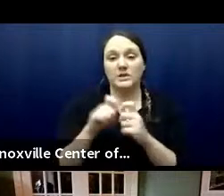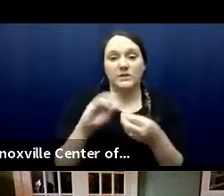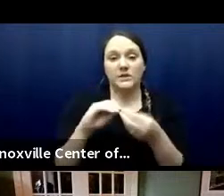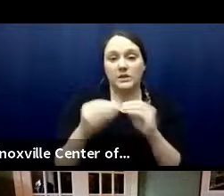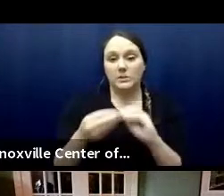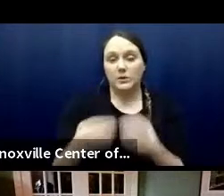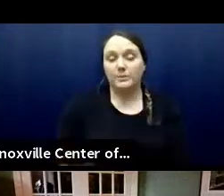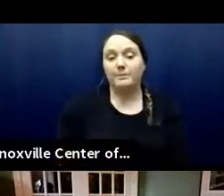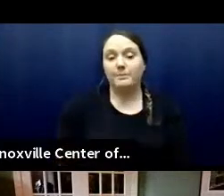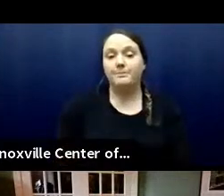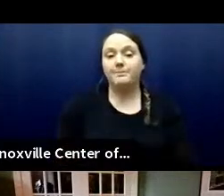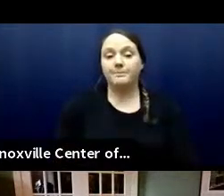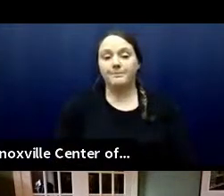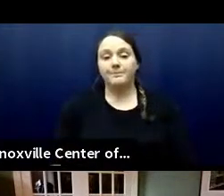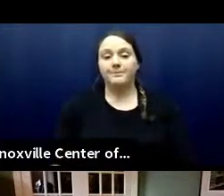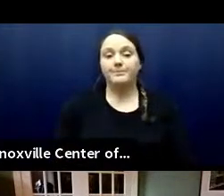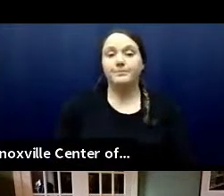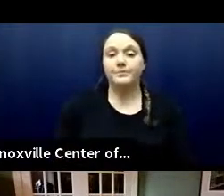number.